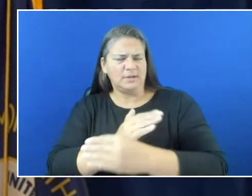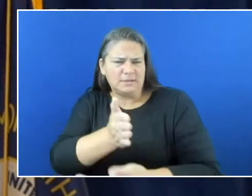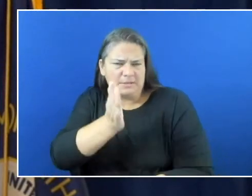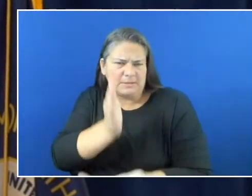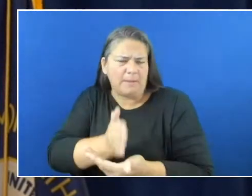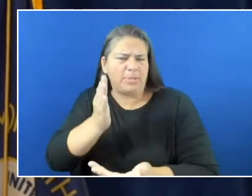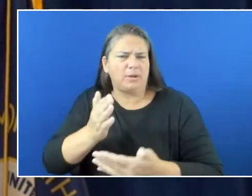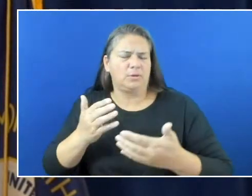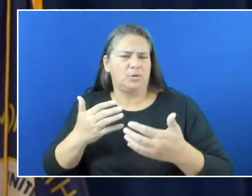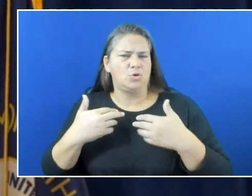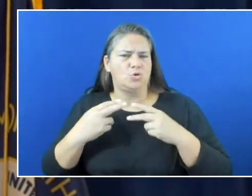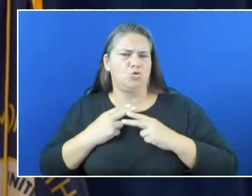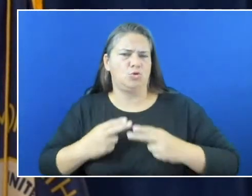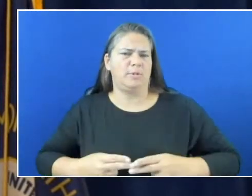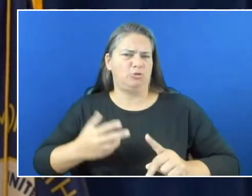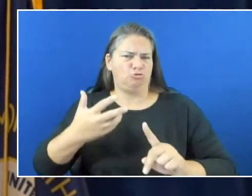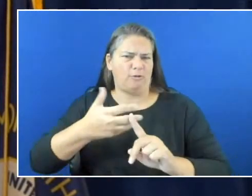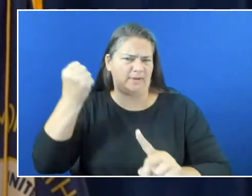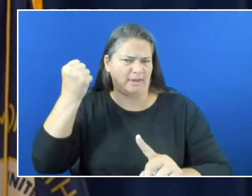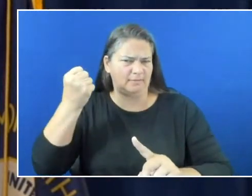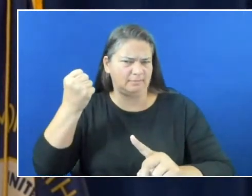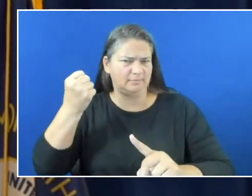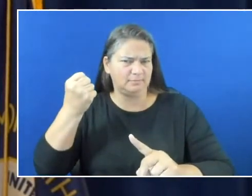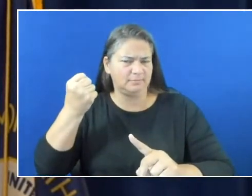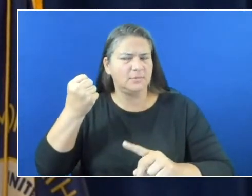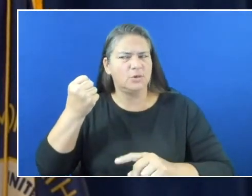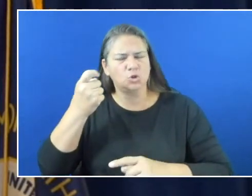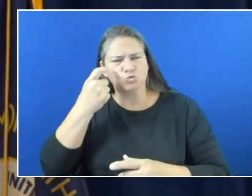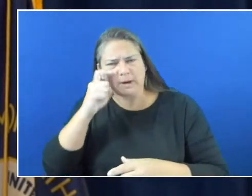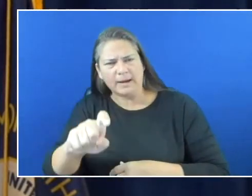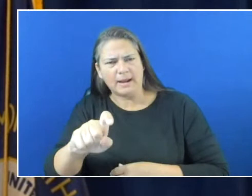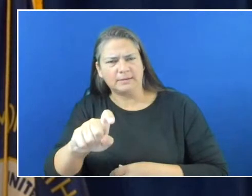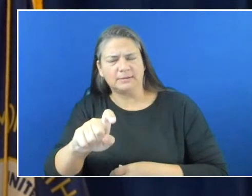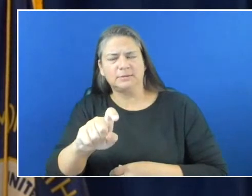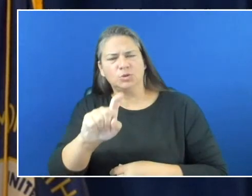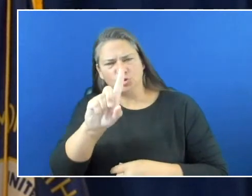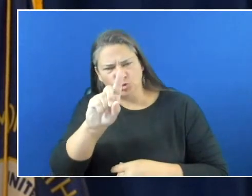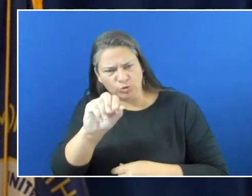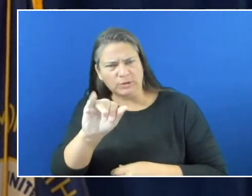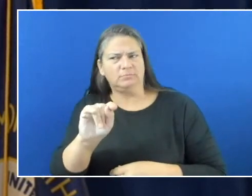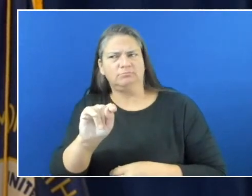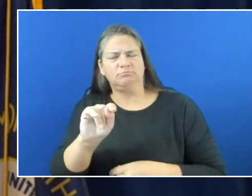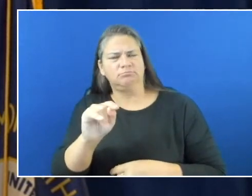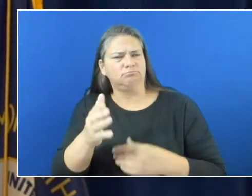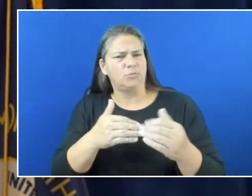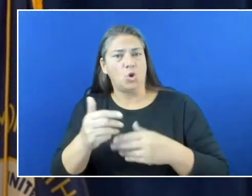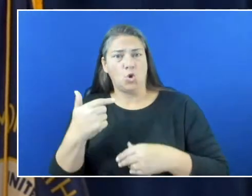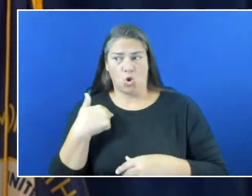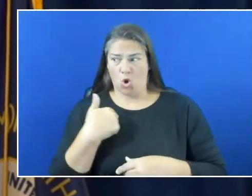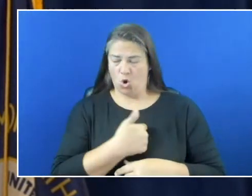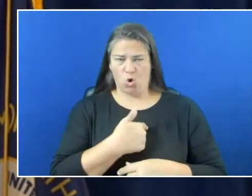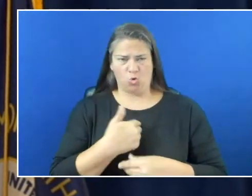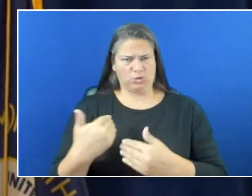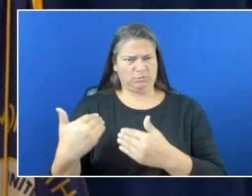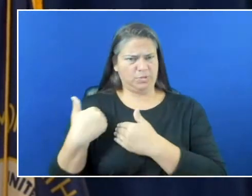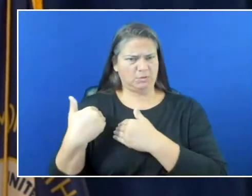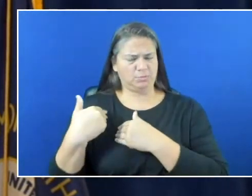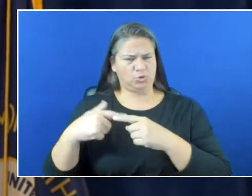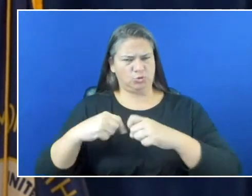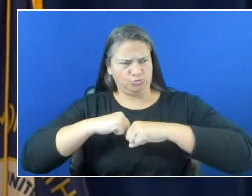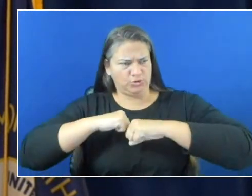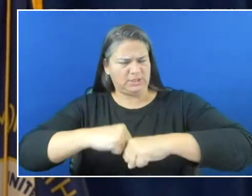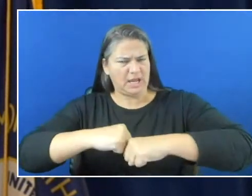and to do what it takes. I believe we are our brother and sister's keeper, and it is our duty to protect the most